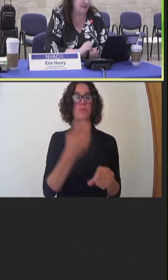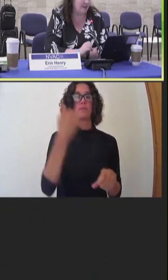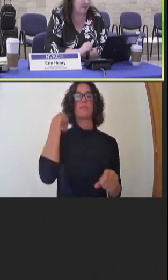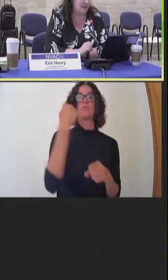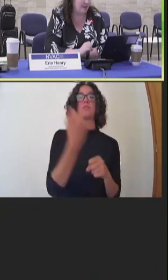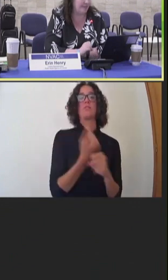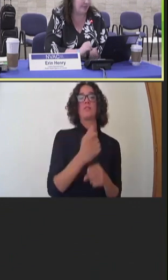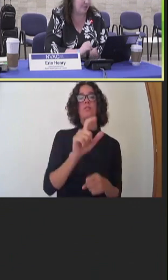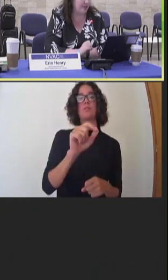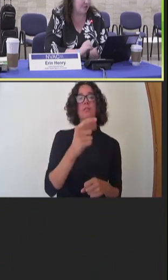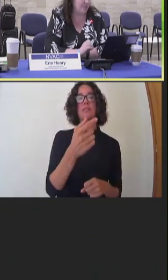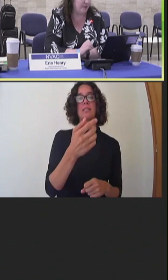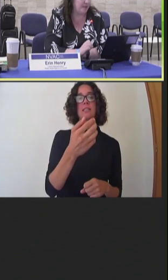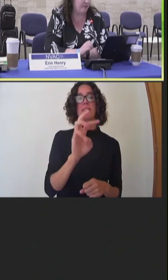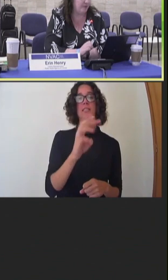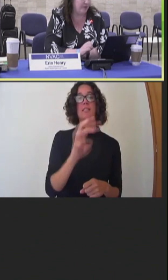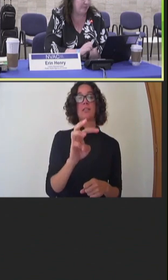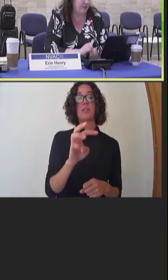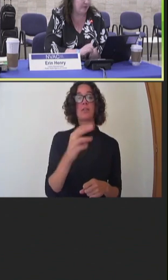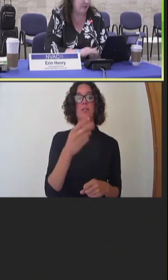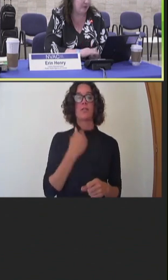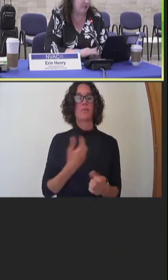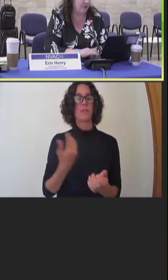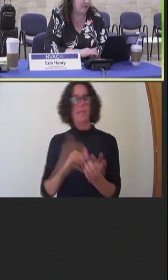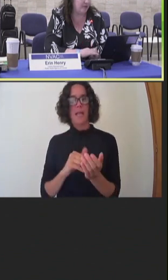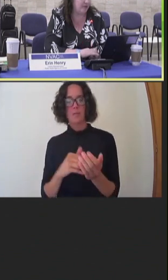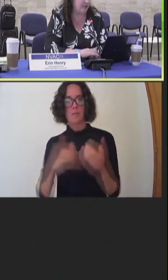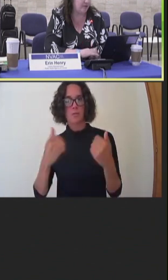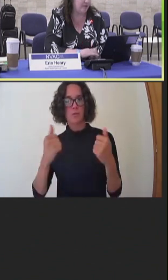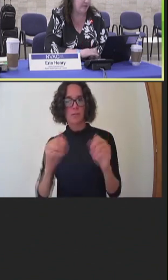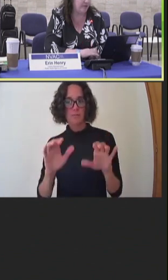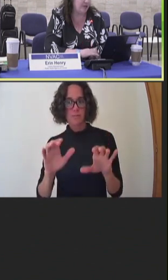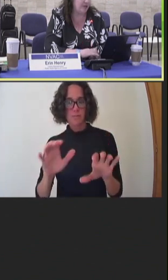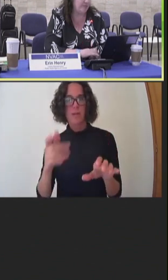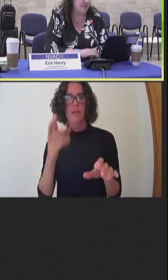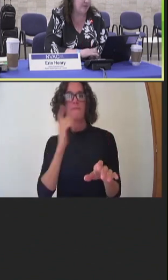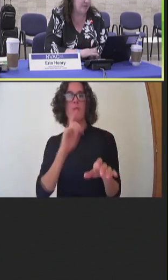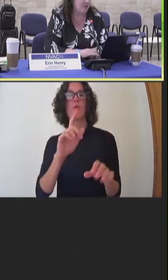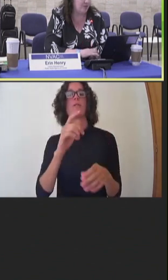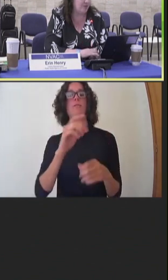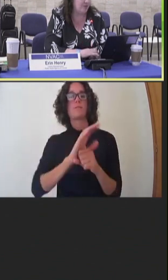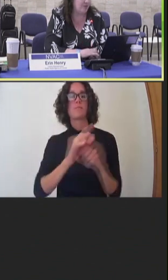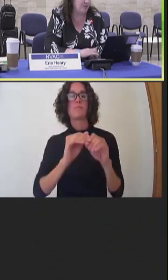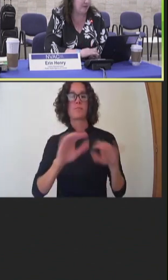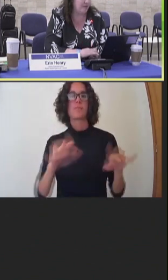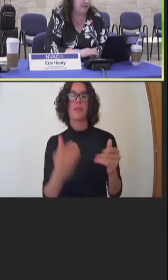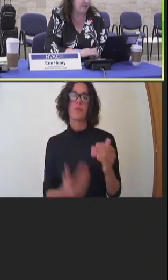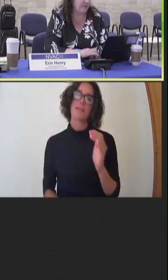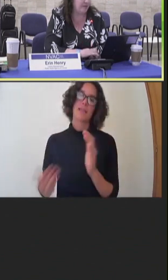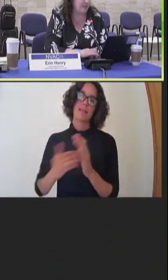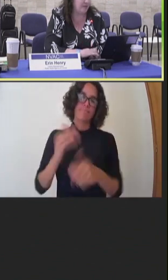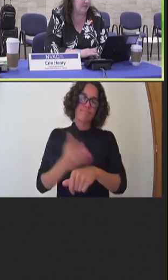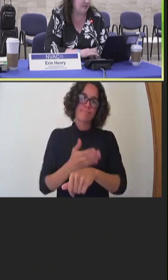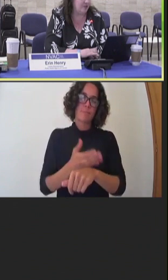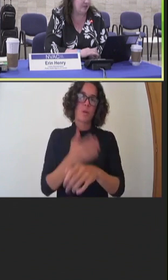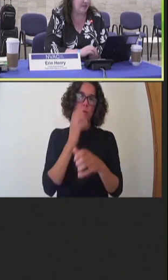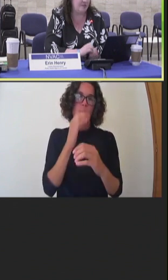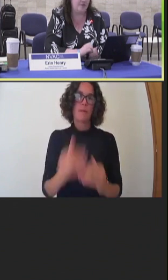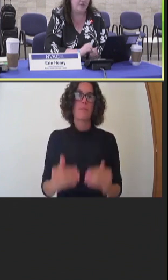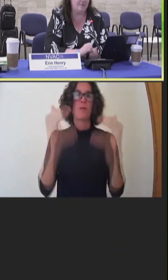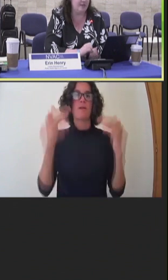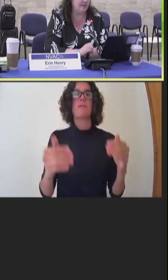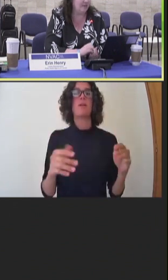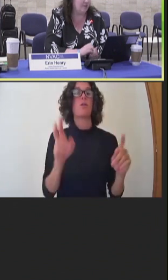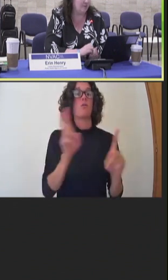this strategy provides a framework for cross-jurisdictional collaboration to improve relevance, effectiveness, and efficiency of